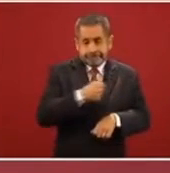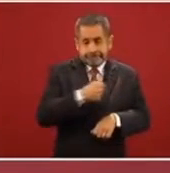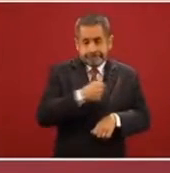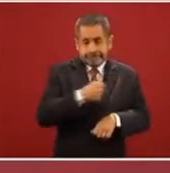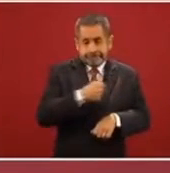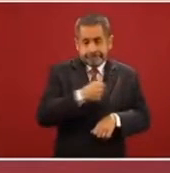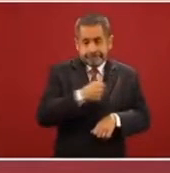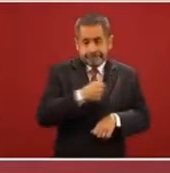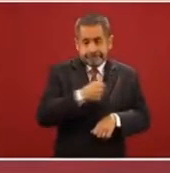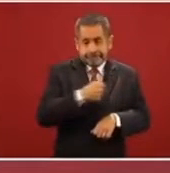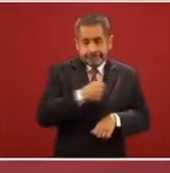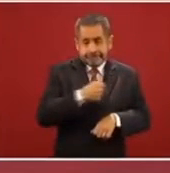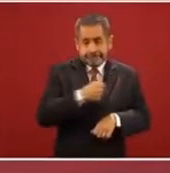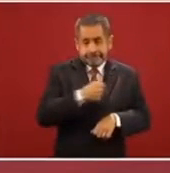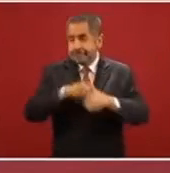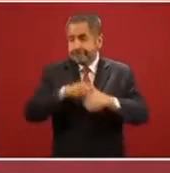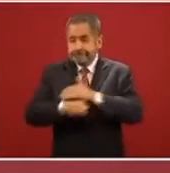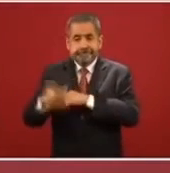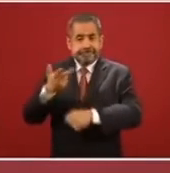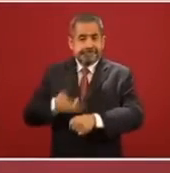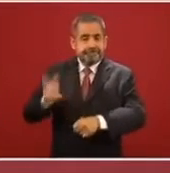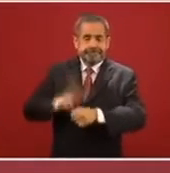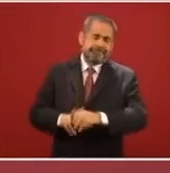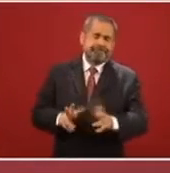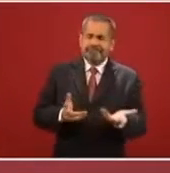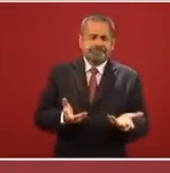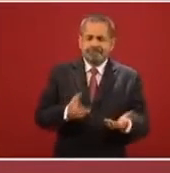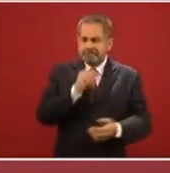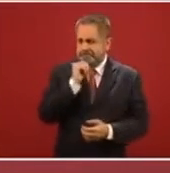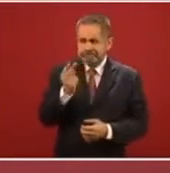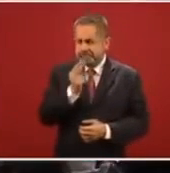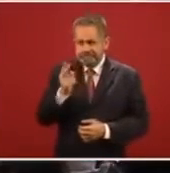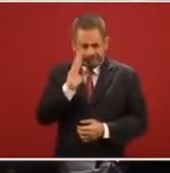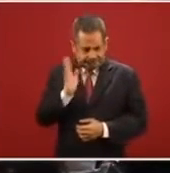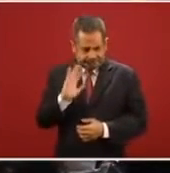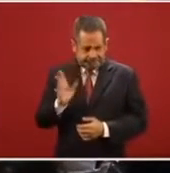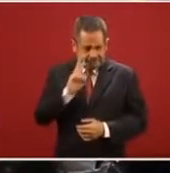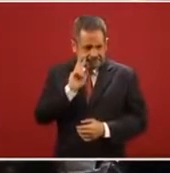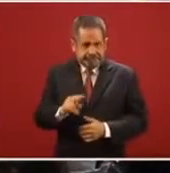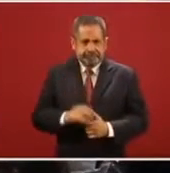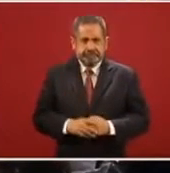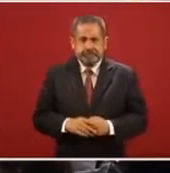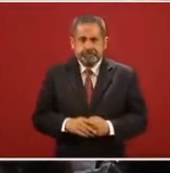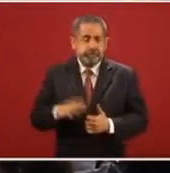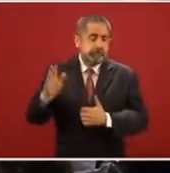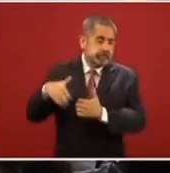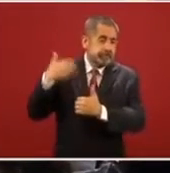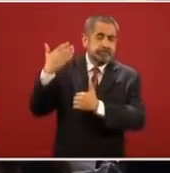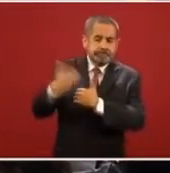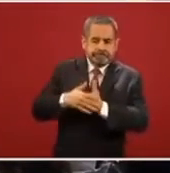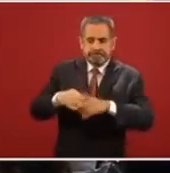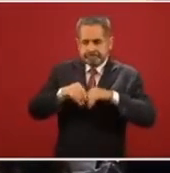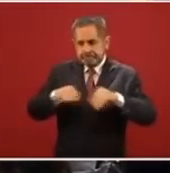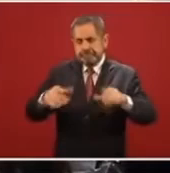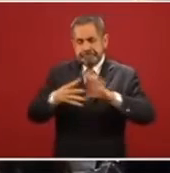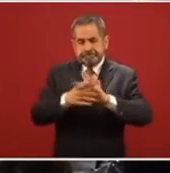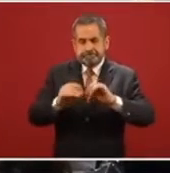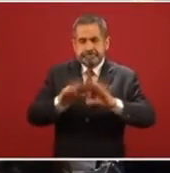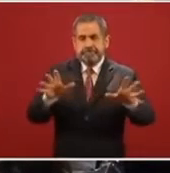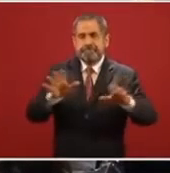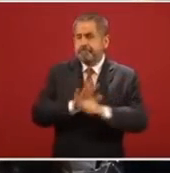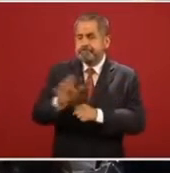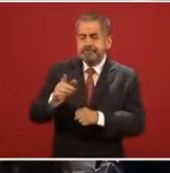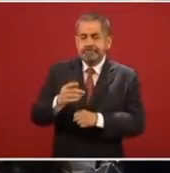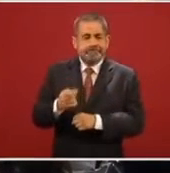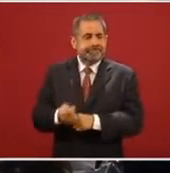a delicate disease or infirmity. Entonces ya vendrá el momento en que se esclarecerá cuál fue la